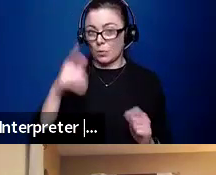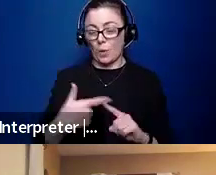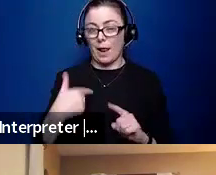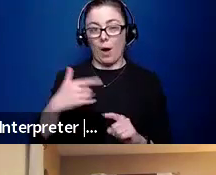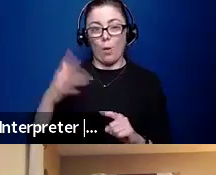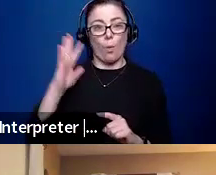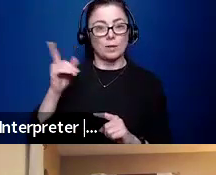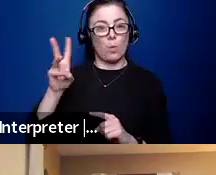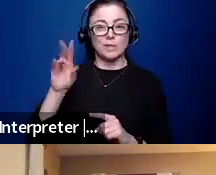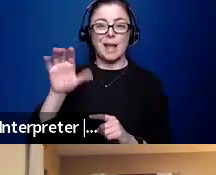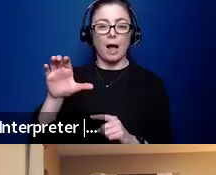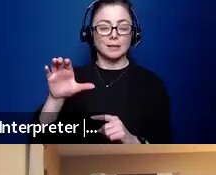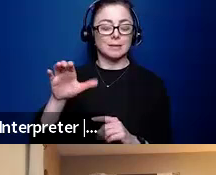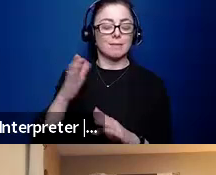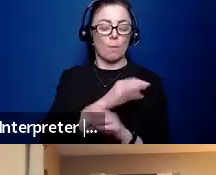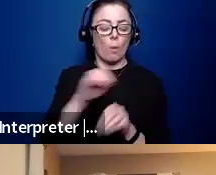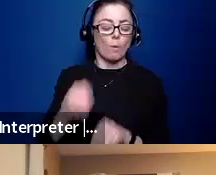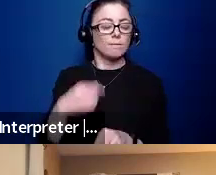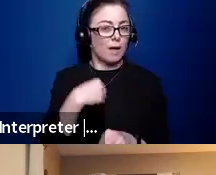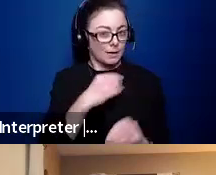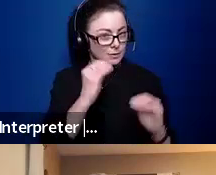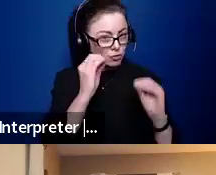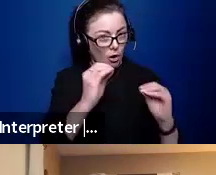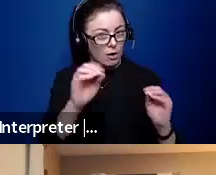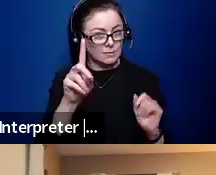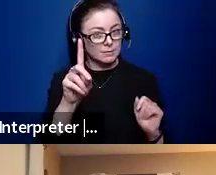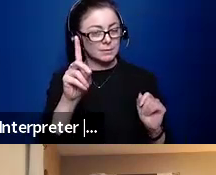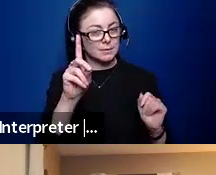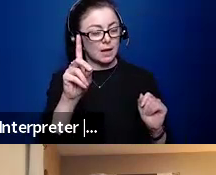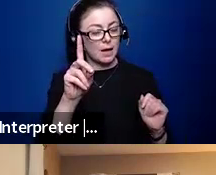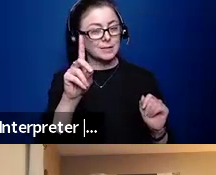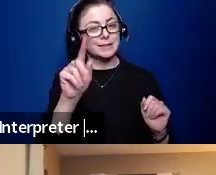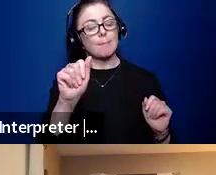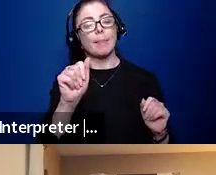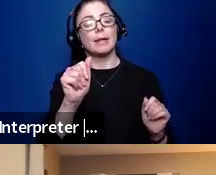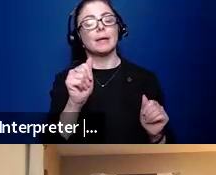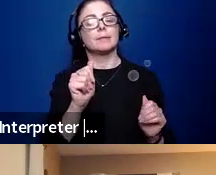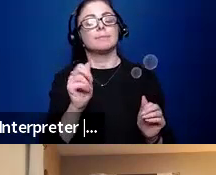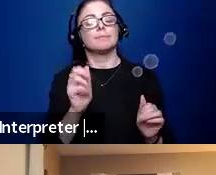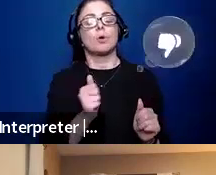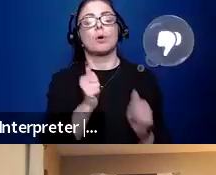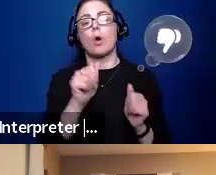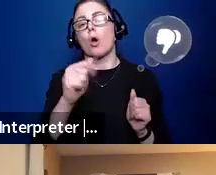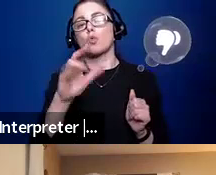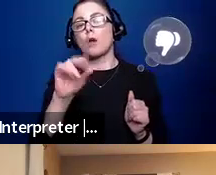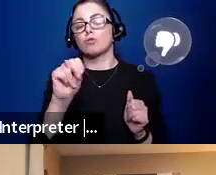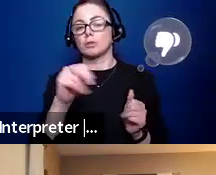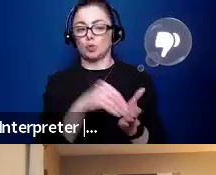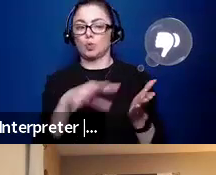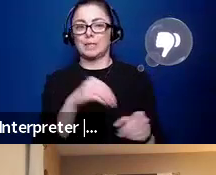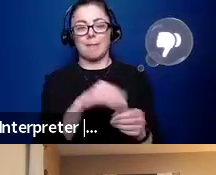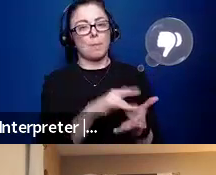in Wisconsin, but I taught disability aggression students in middle school. So I dealt with a